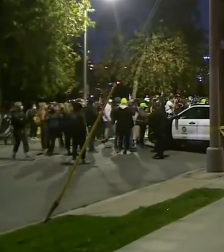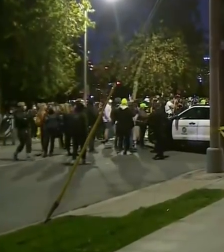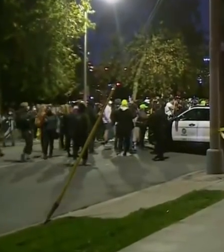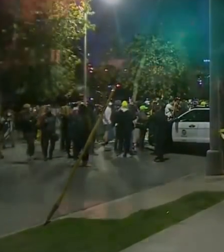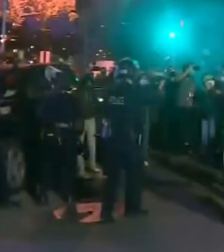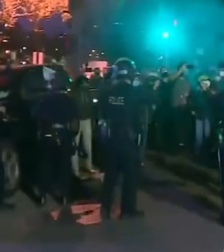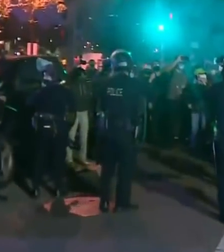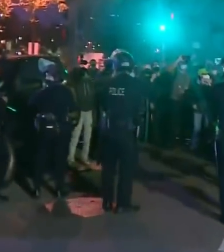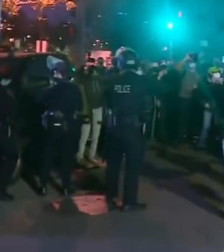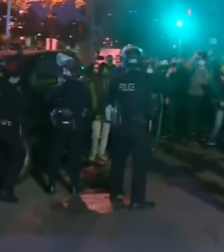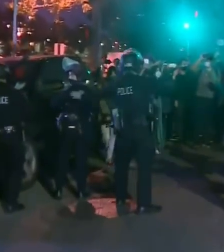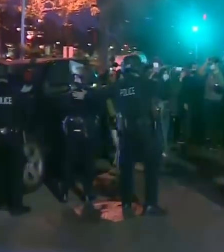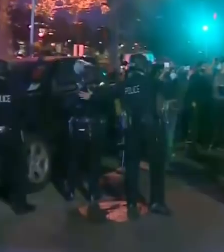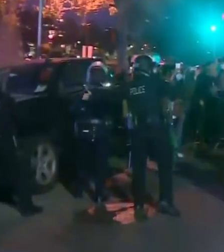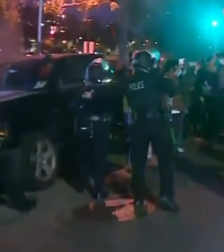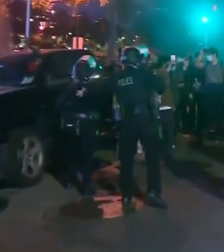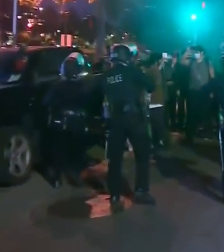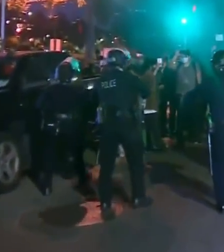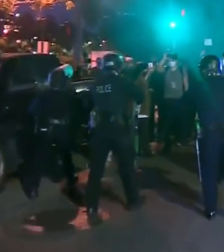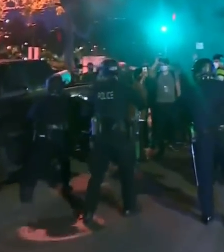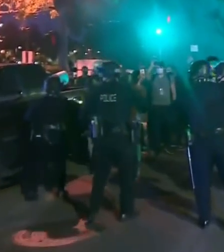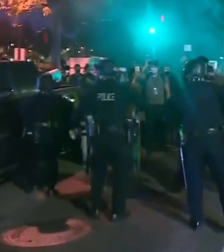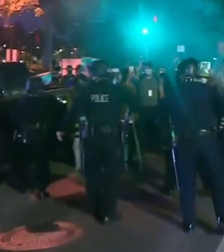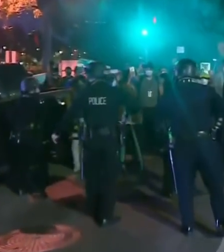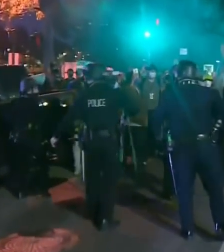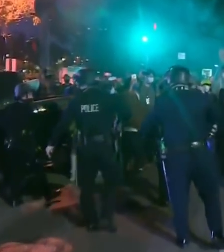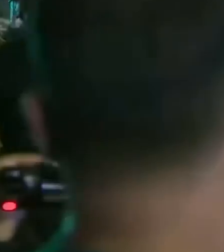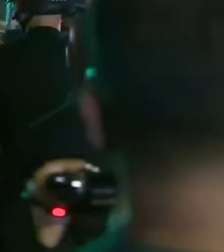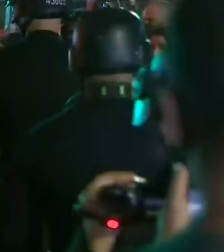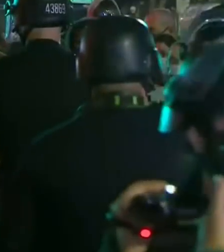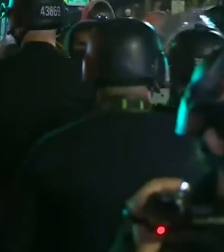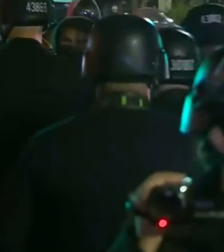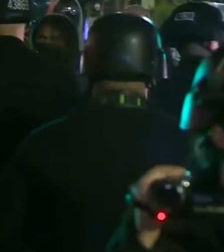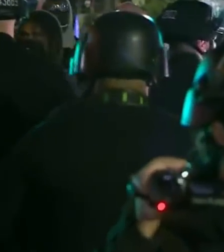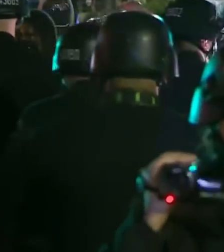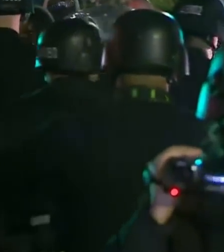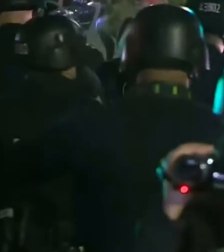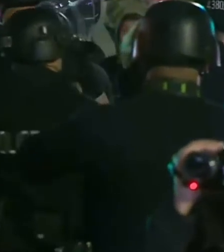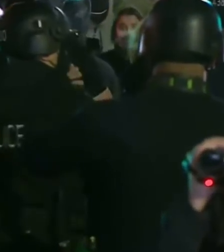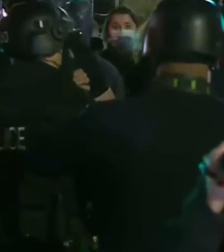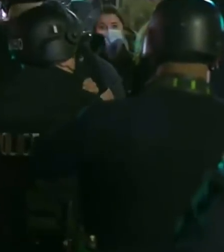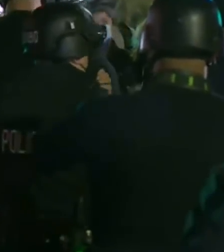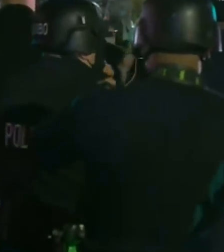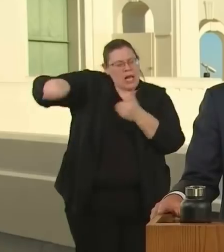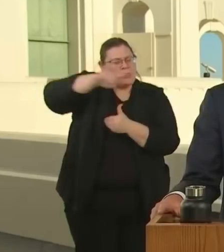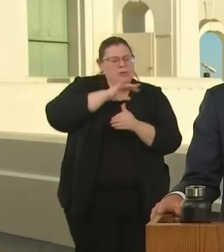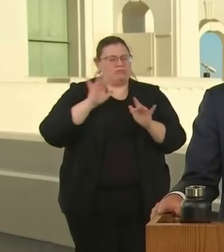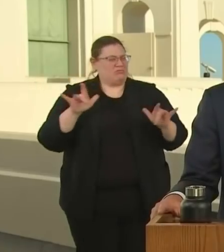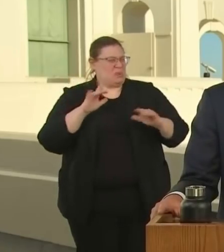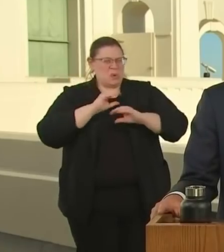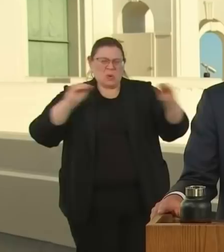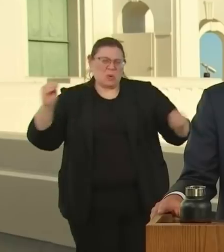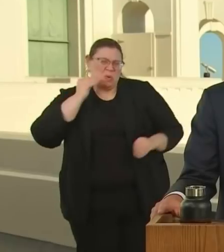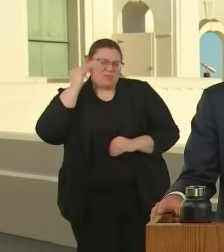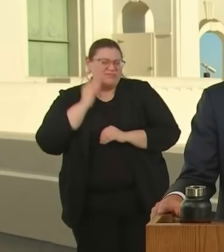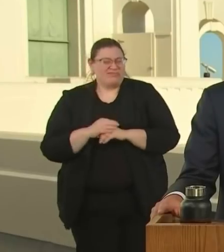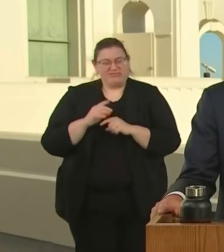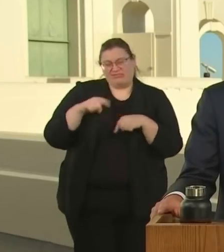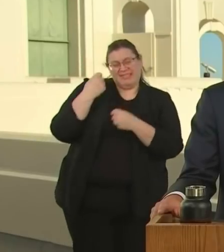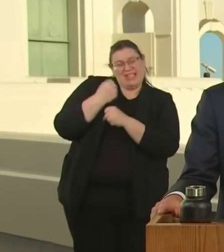A tent city there became the flashpoint. Mayor Garcetti says outreach is the key to helping unhoused people. Since 2013, the